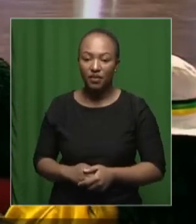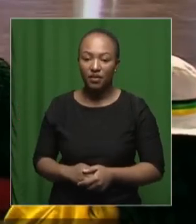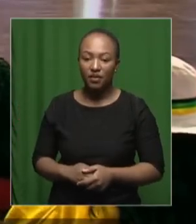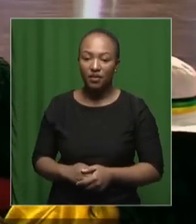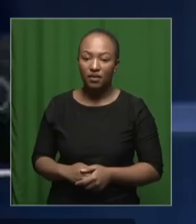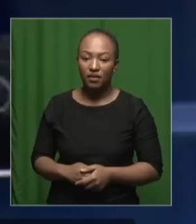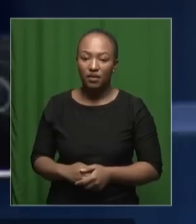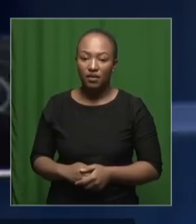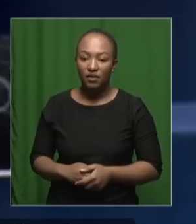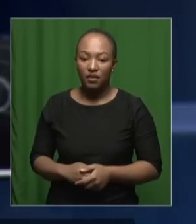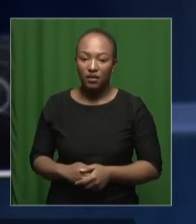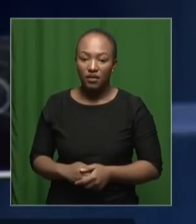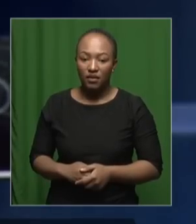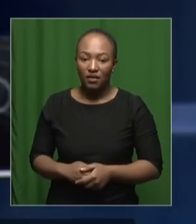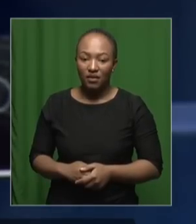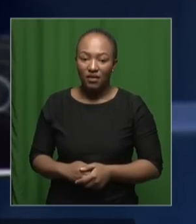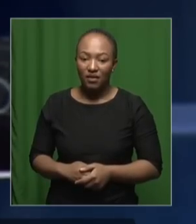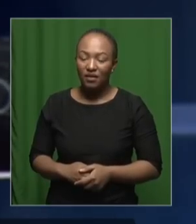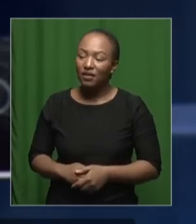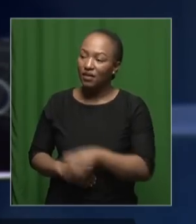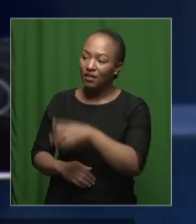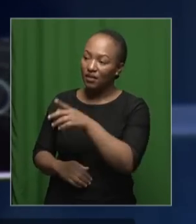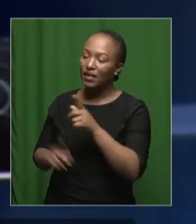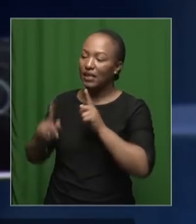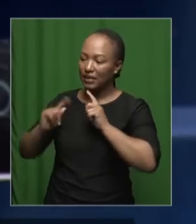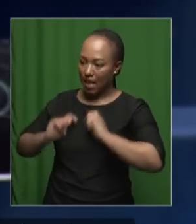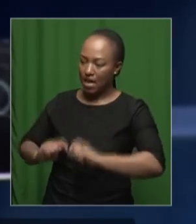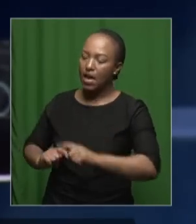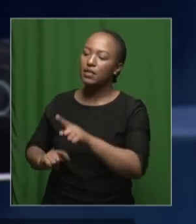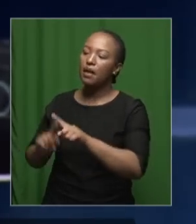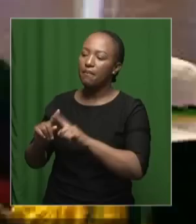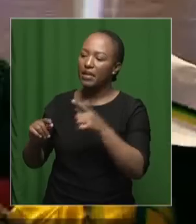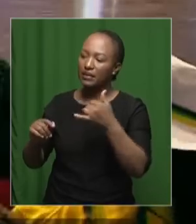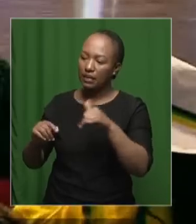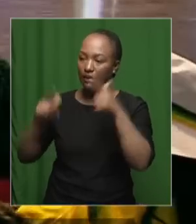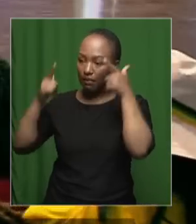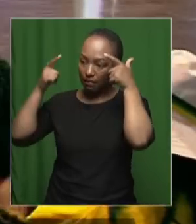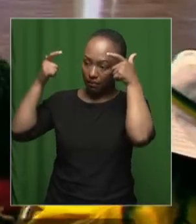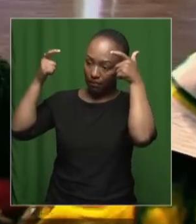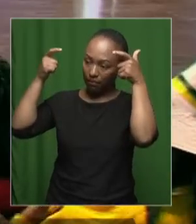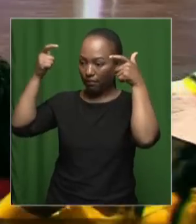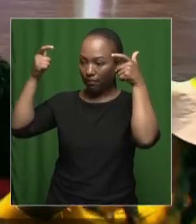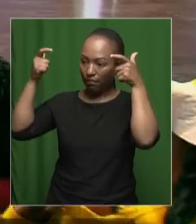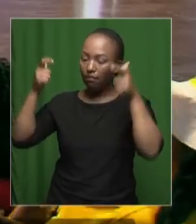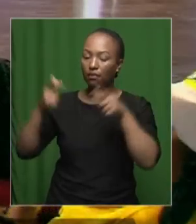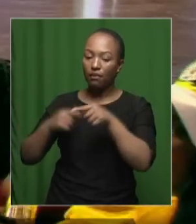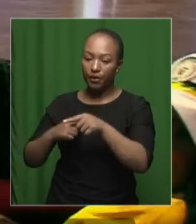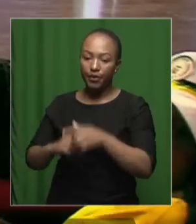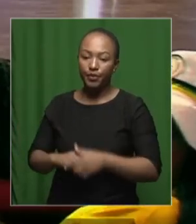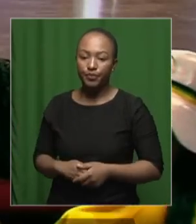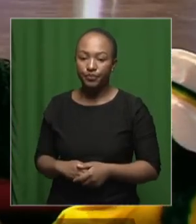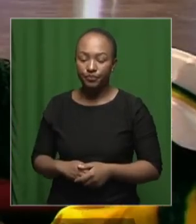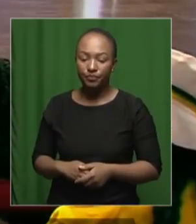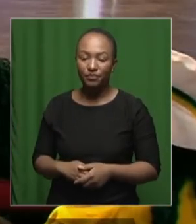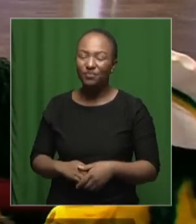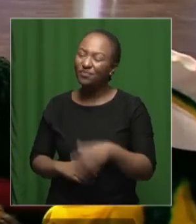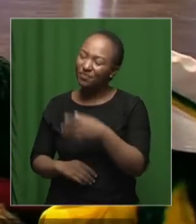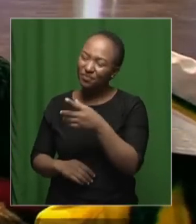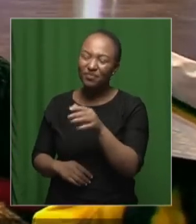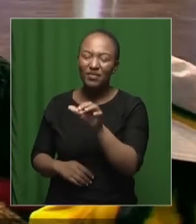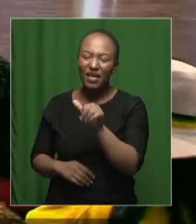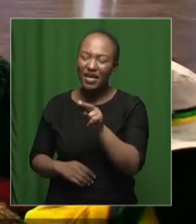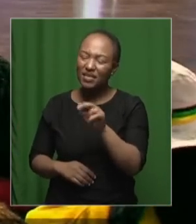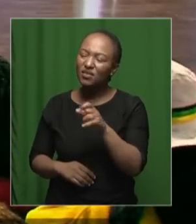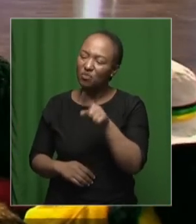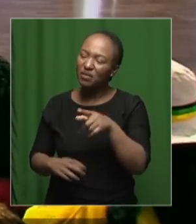You see, and he's tired, but the arrogance is still there at the top, you know. I think the ANC must acknowledge that they